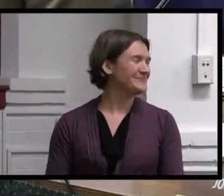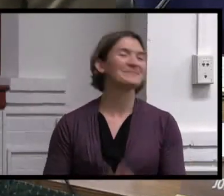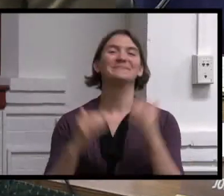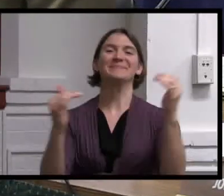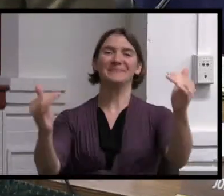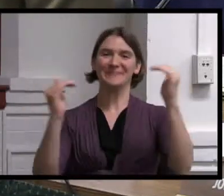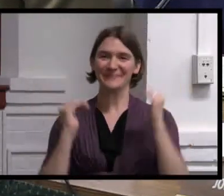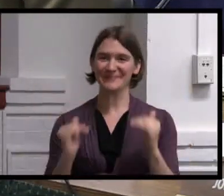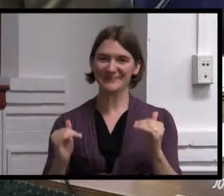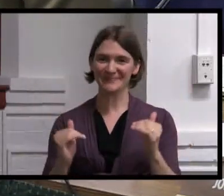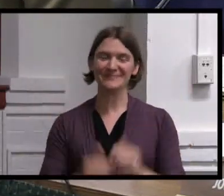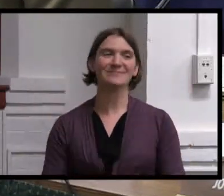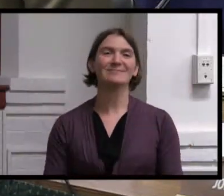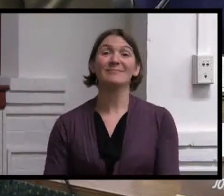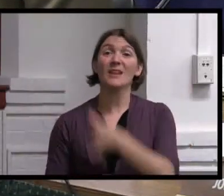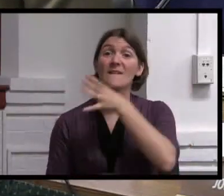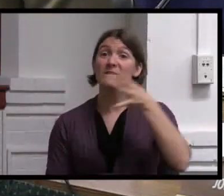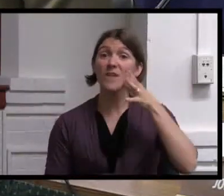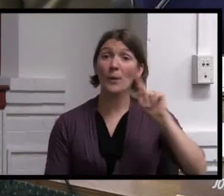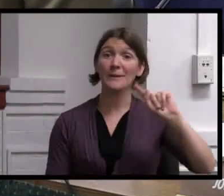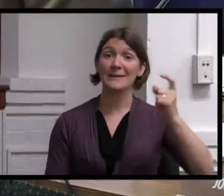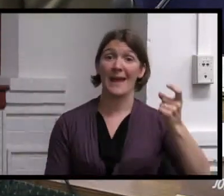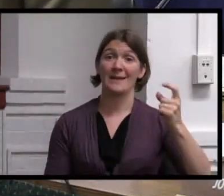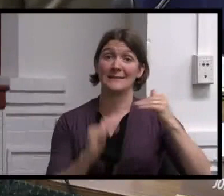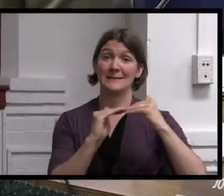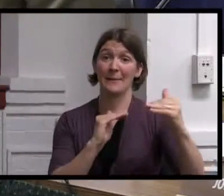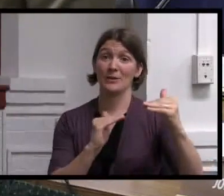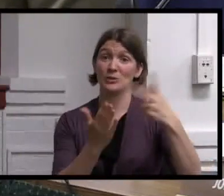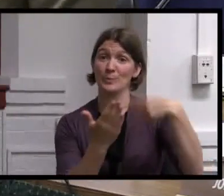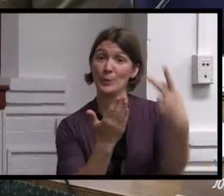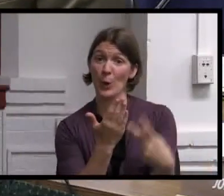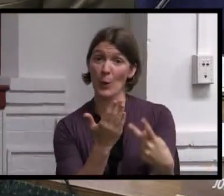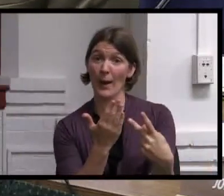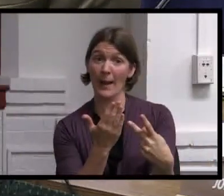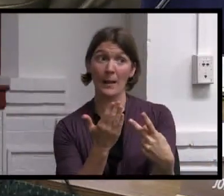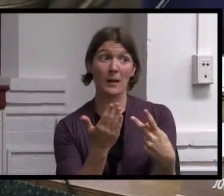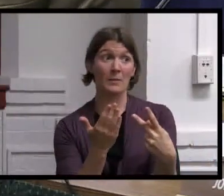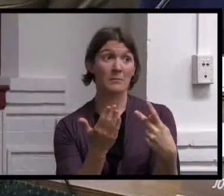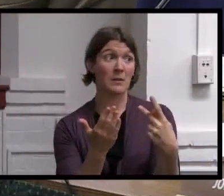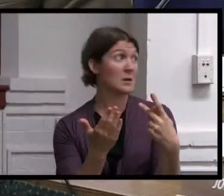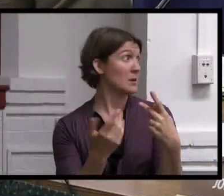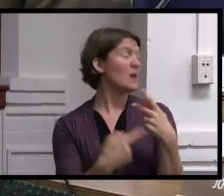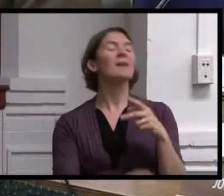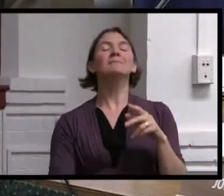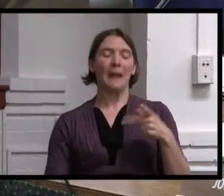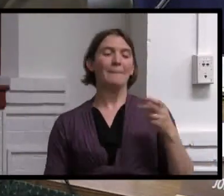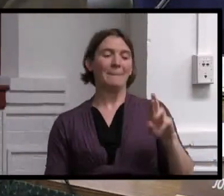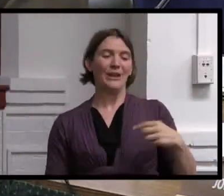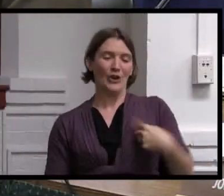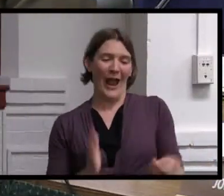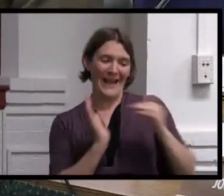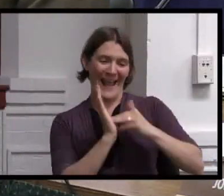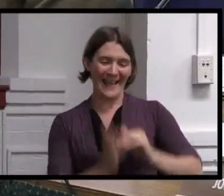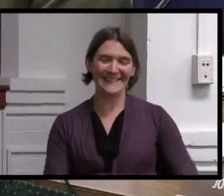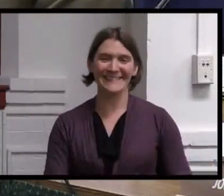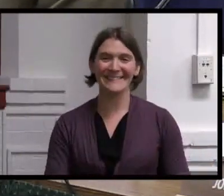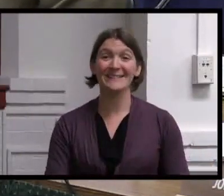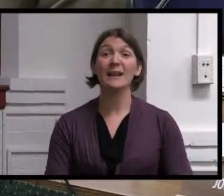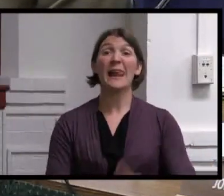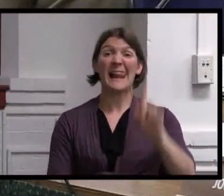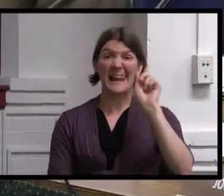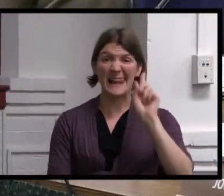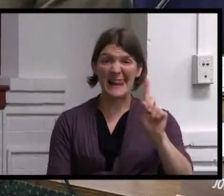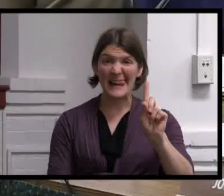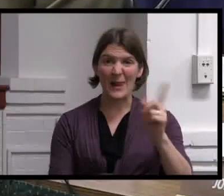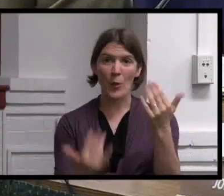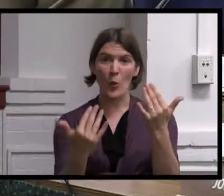Next up is the Farm Tax Stabilization Program. I'm assuming our that'll town be me manager again. Talk about that. And before I do that, actually,